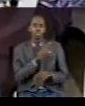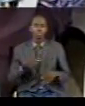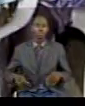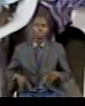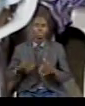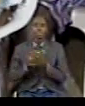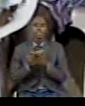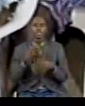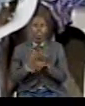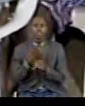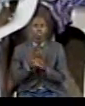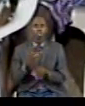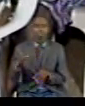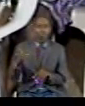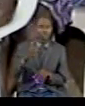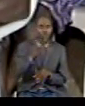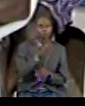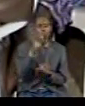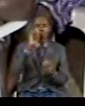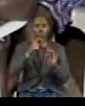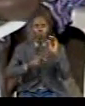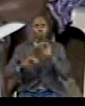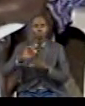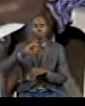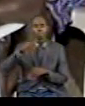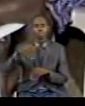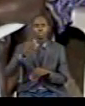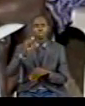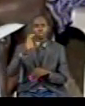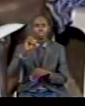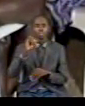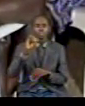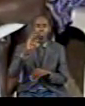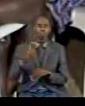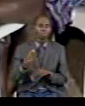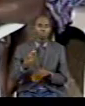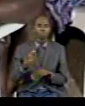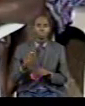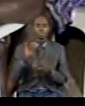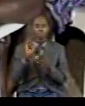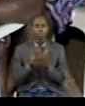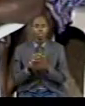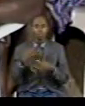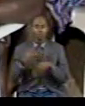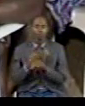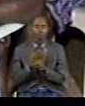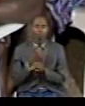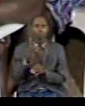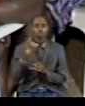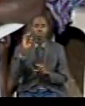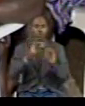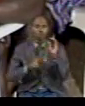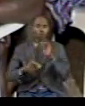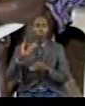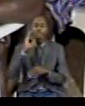thee, O Jacob, that formed thee, O Israel, fear